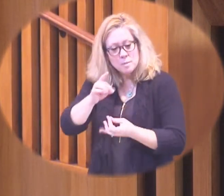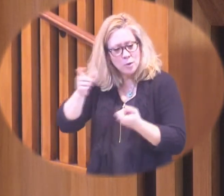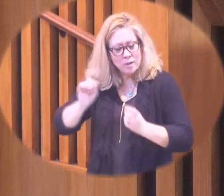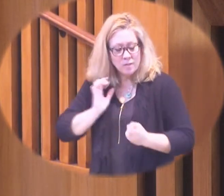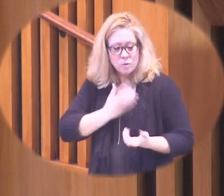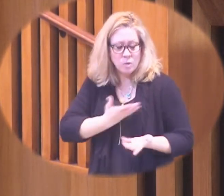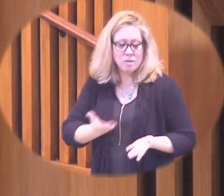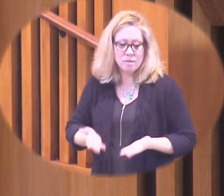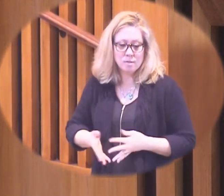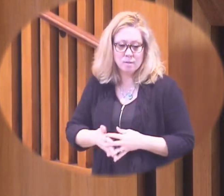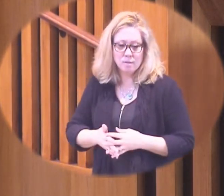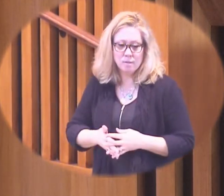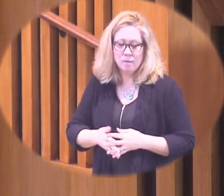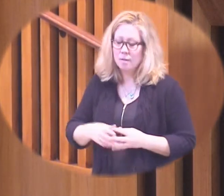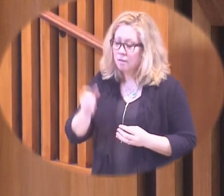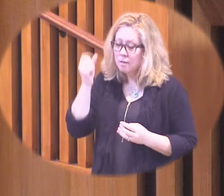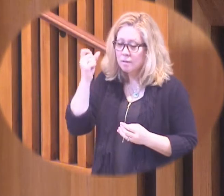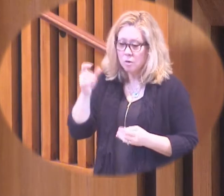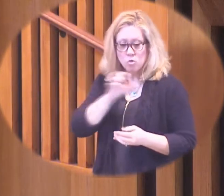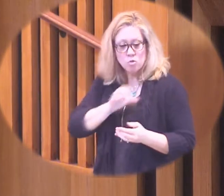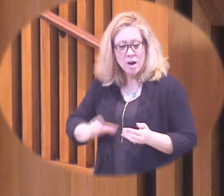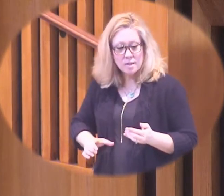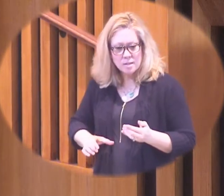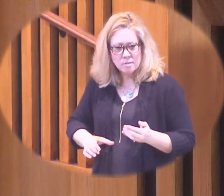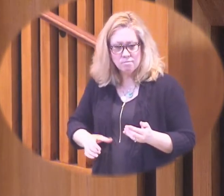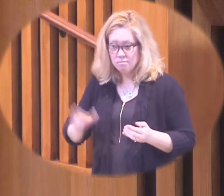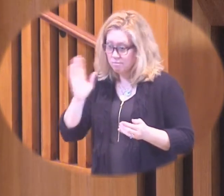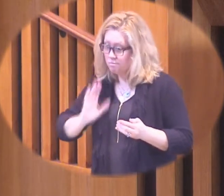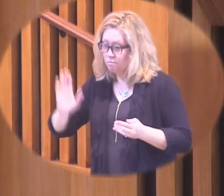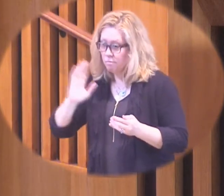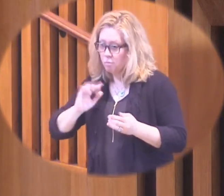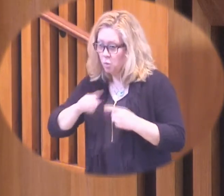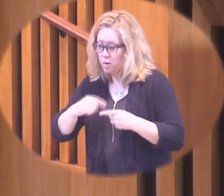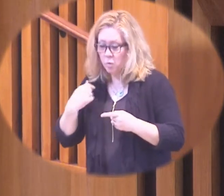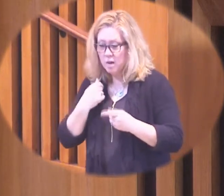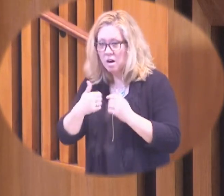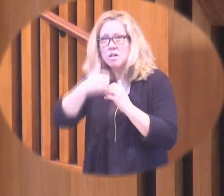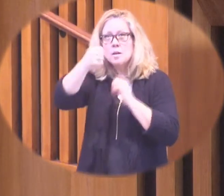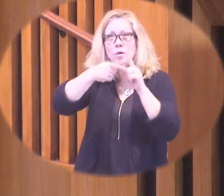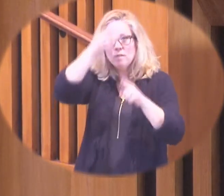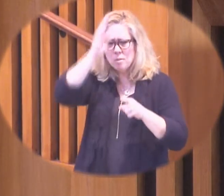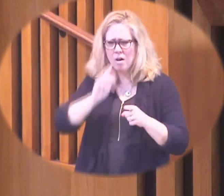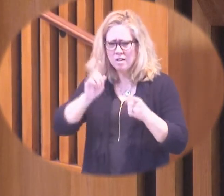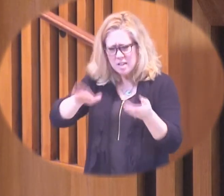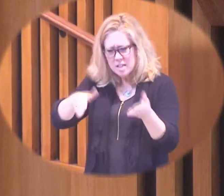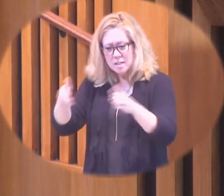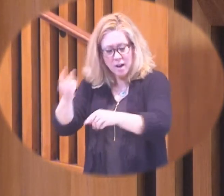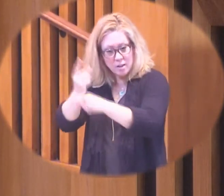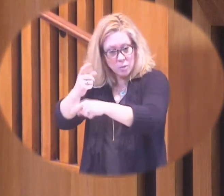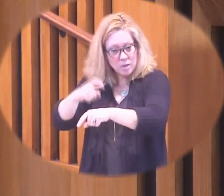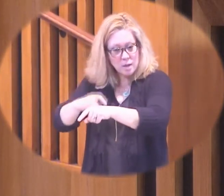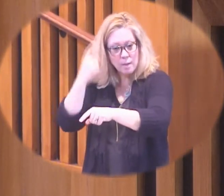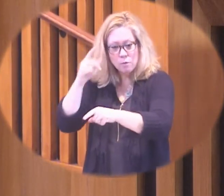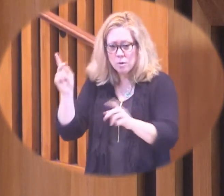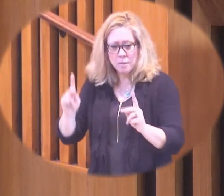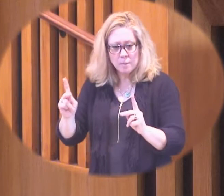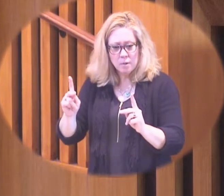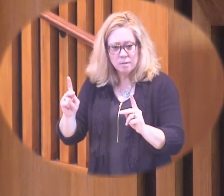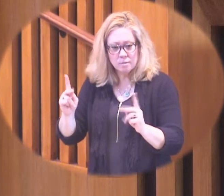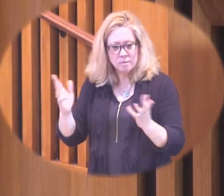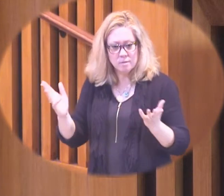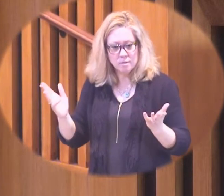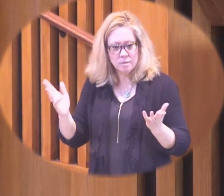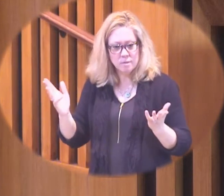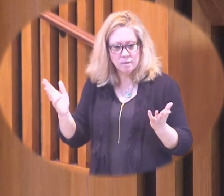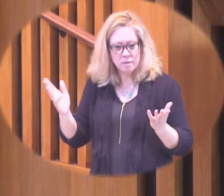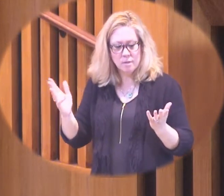us. For Christ, while we were still helpless, died at the appointed time for the ungodly.